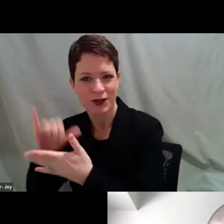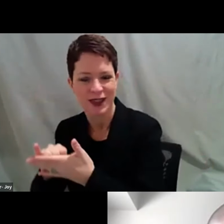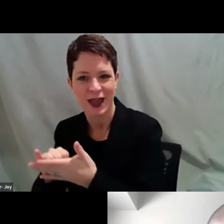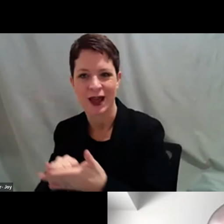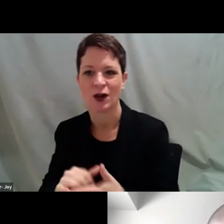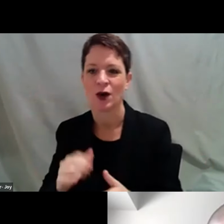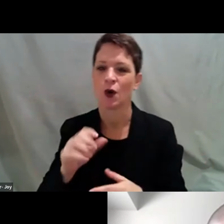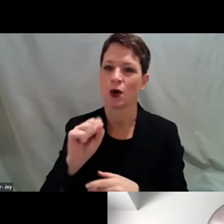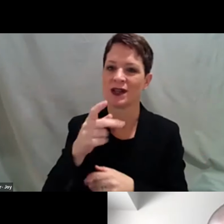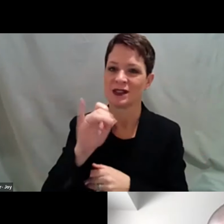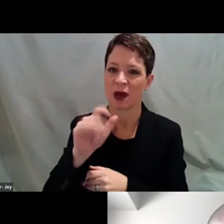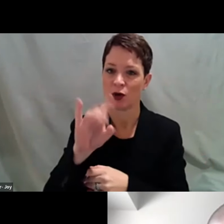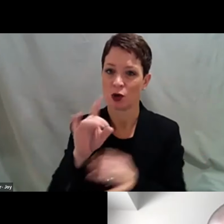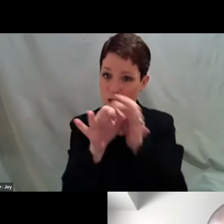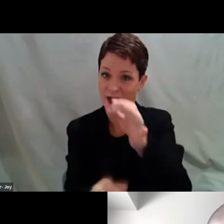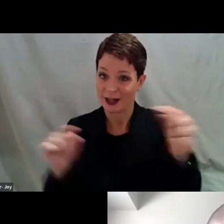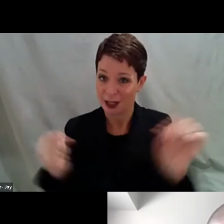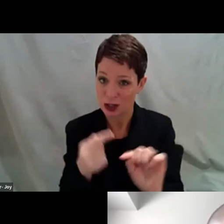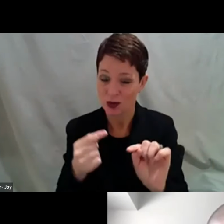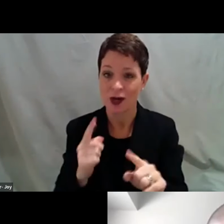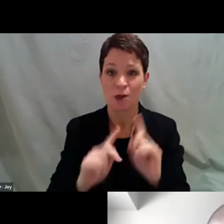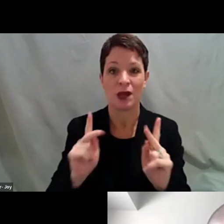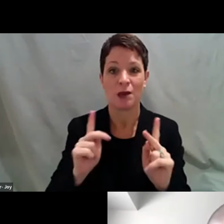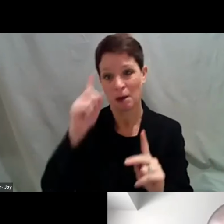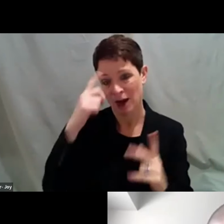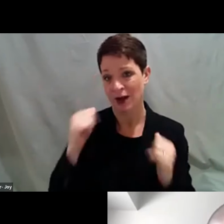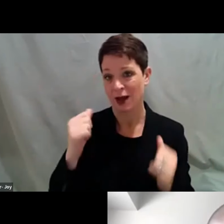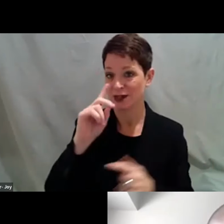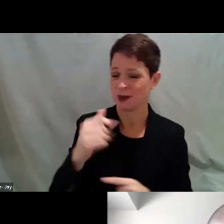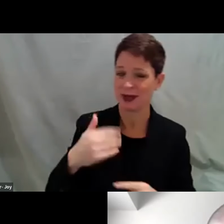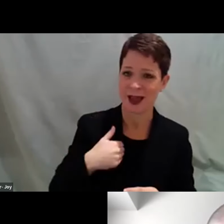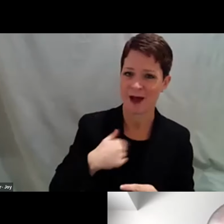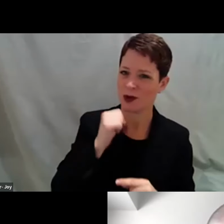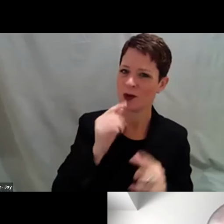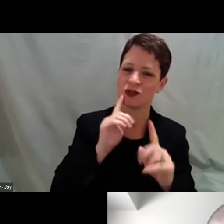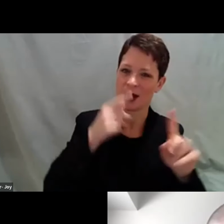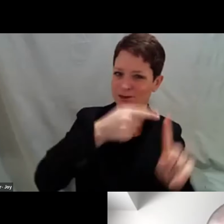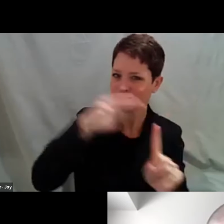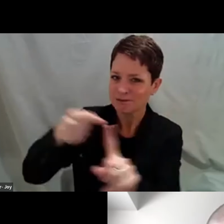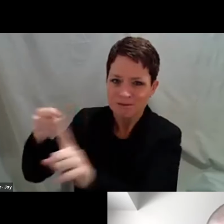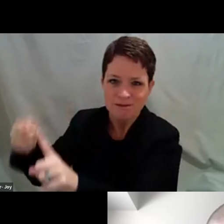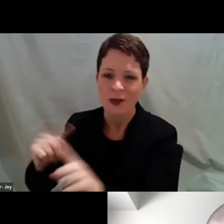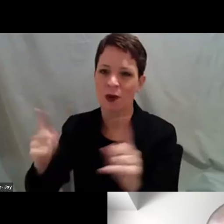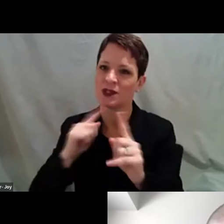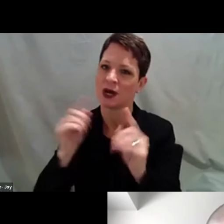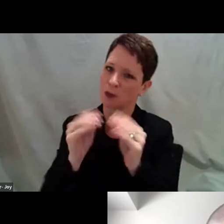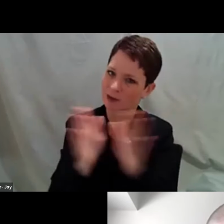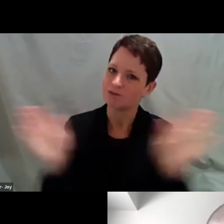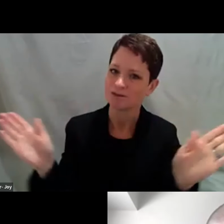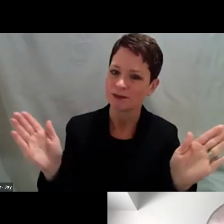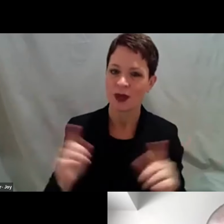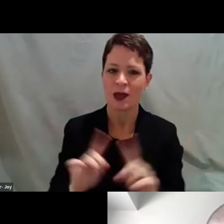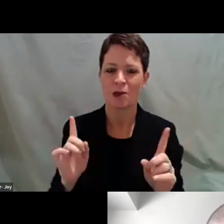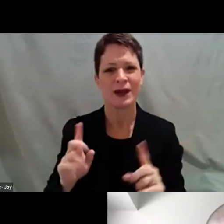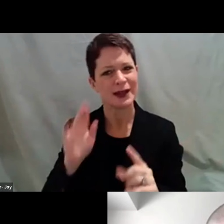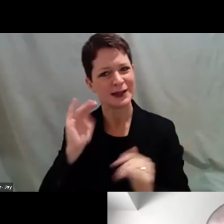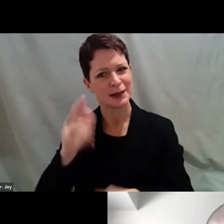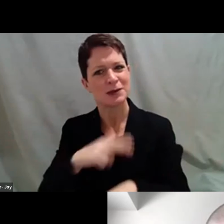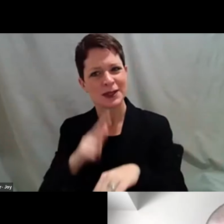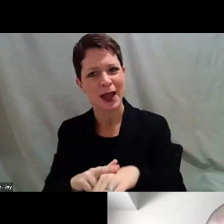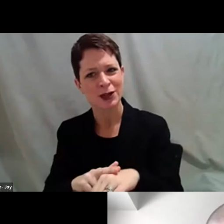spinal cord injuries, or for those with mental health disabilities. But of course, the fact that that seems natural